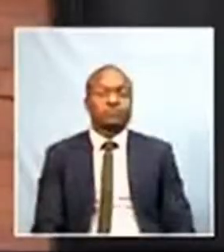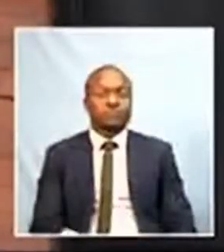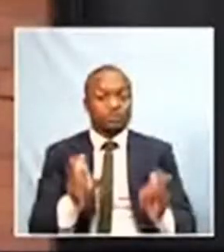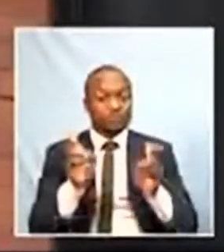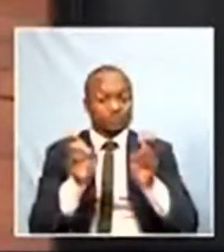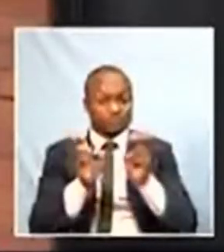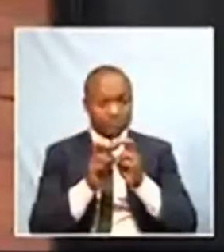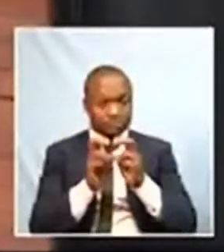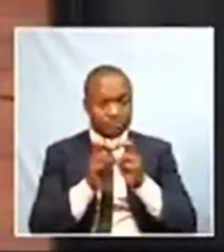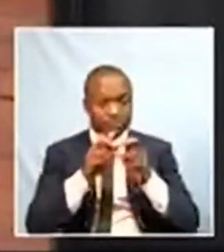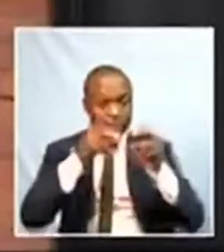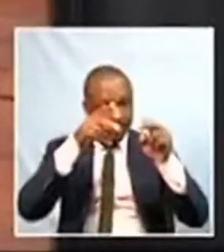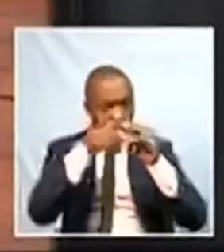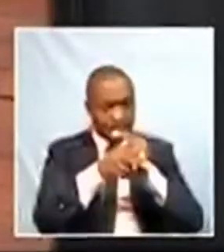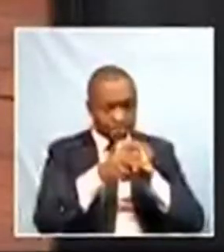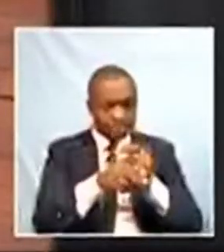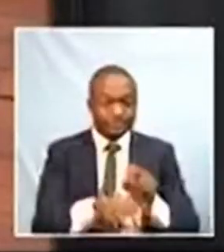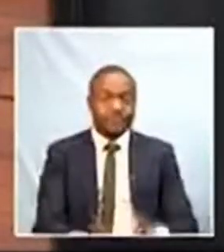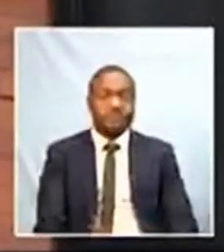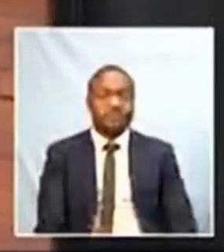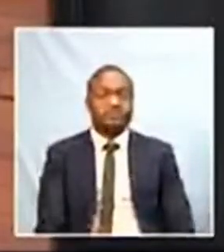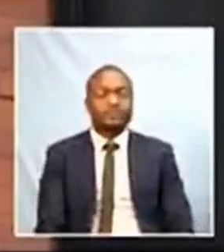contracts were terminated.